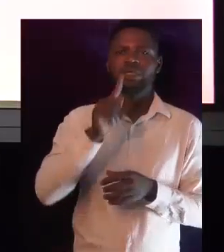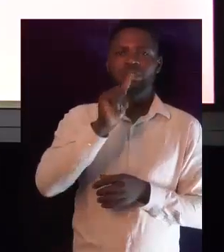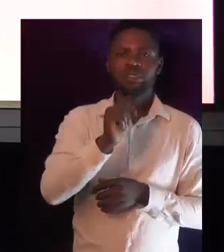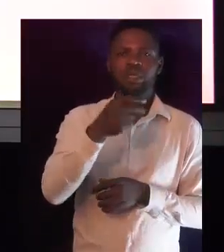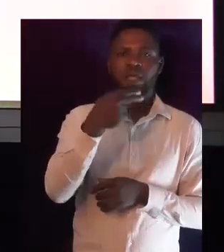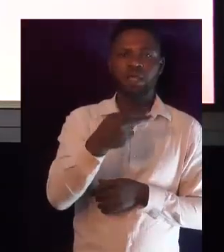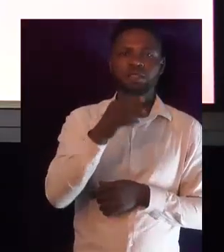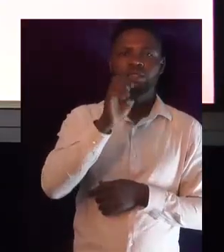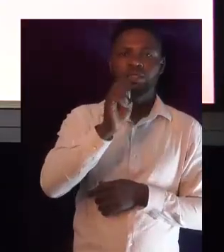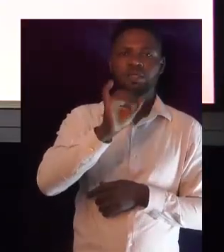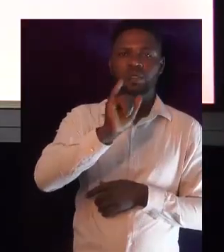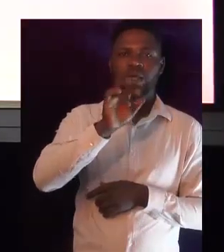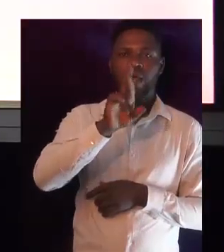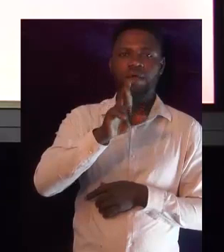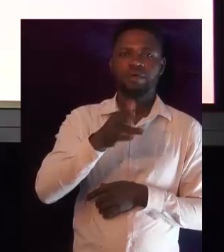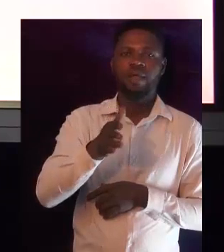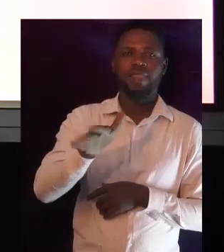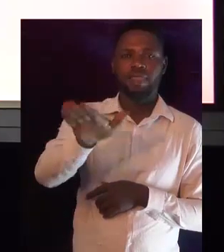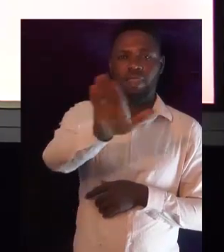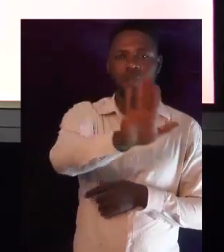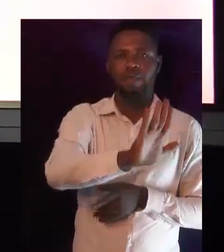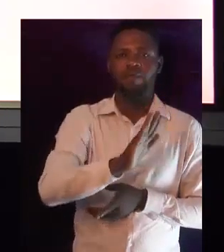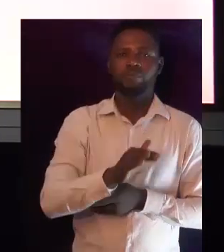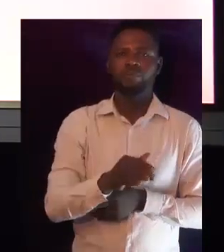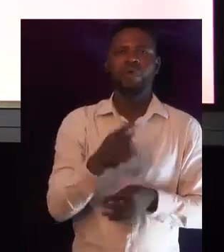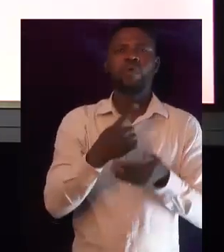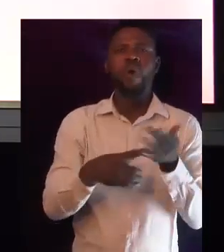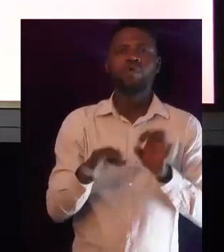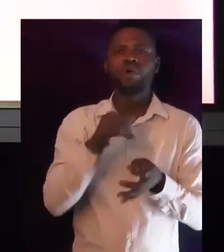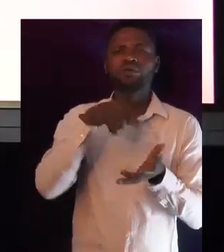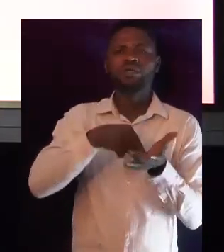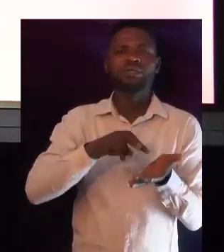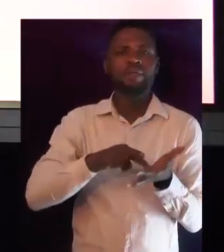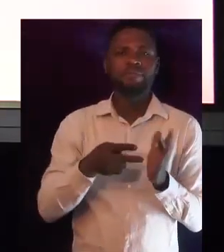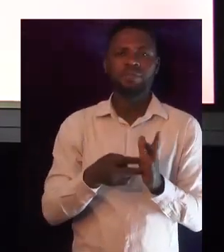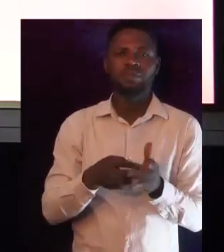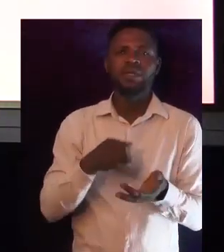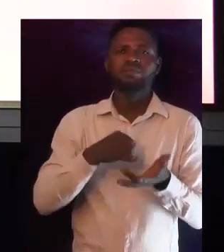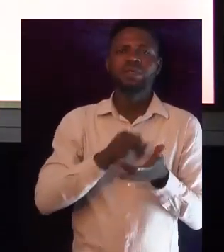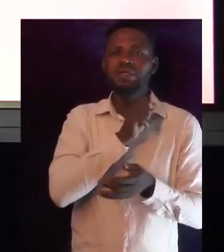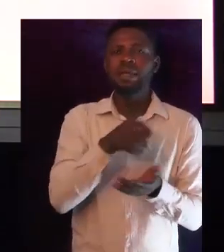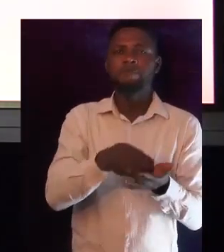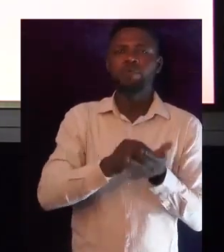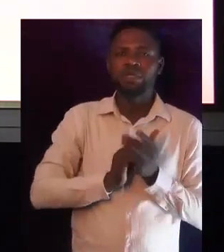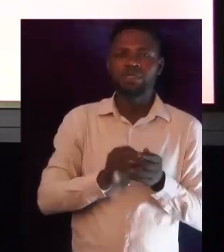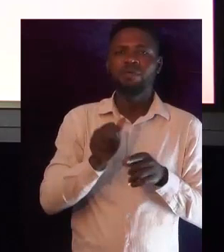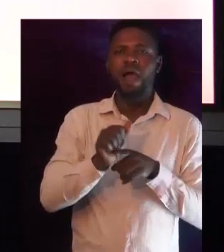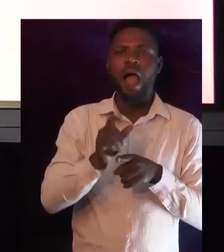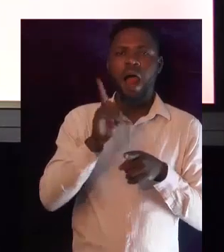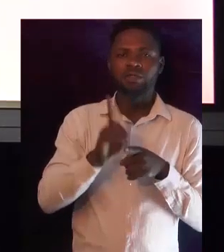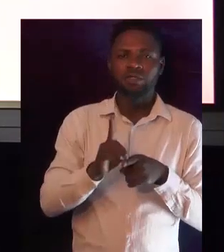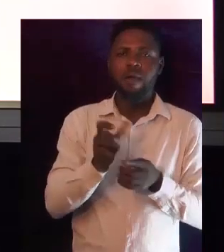Then, T-H-E-I-R, there. What does this mean? It is a